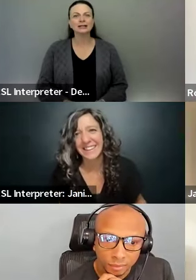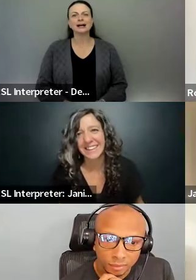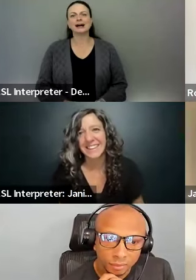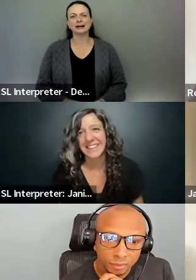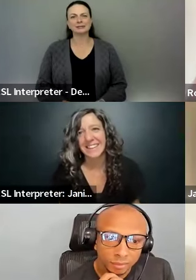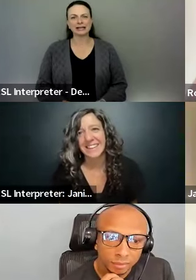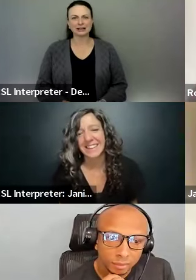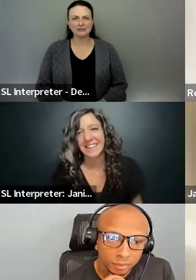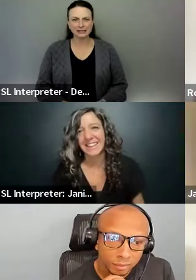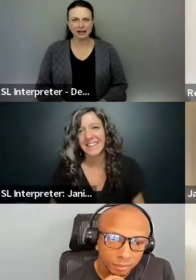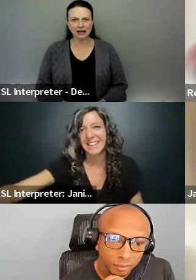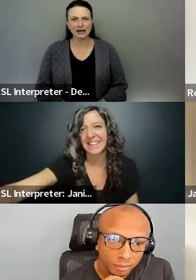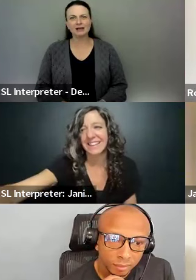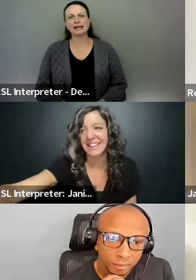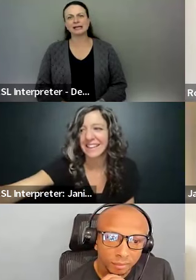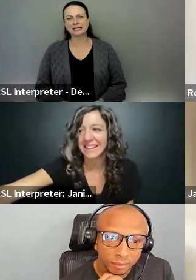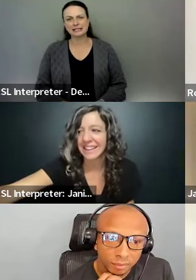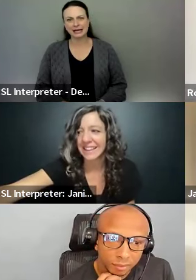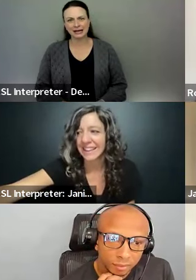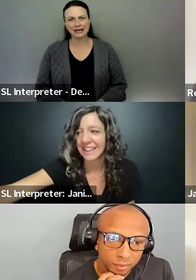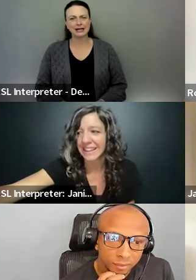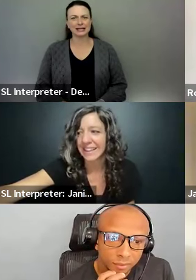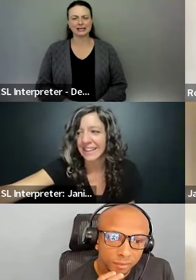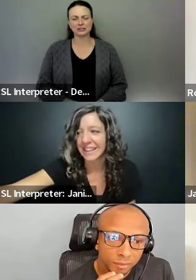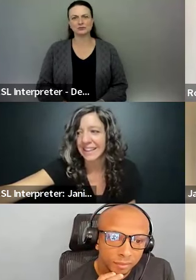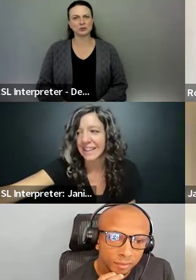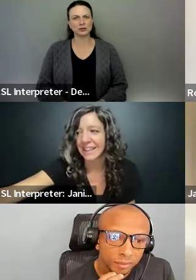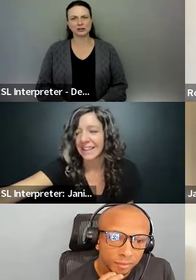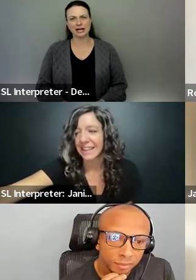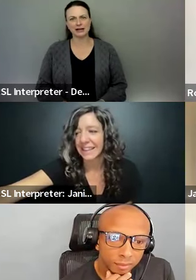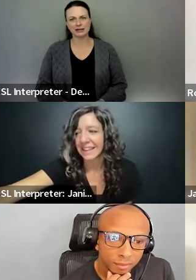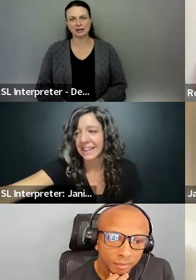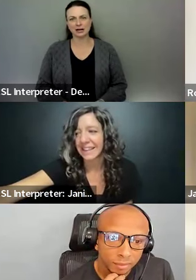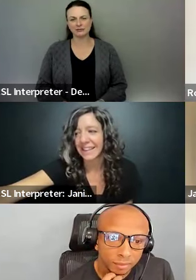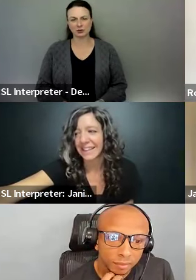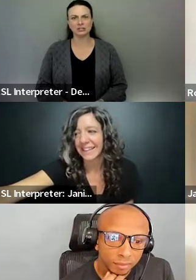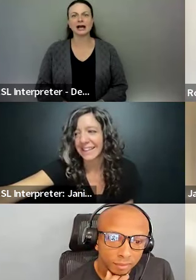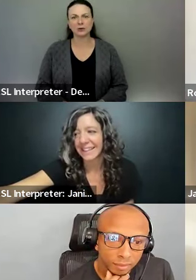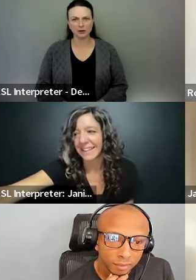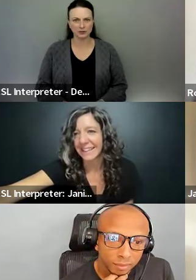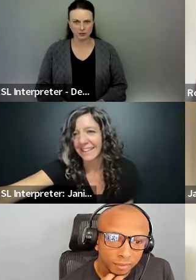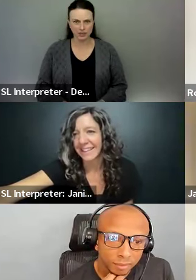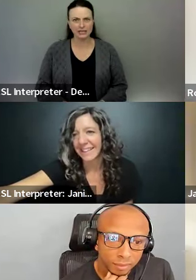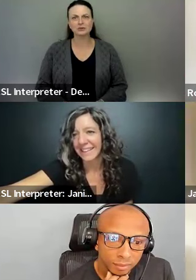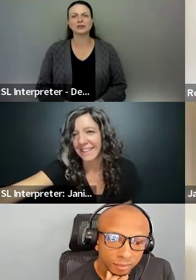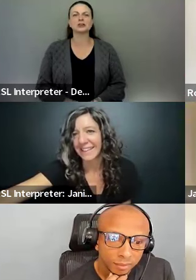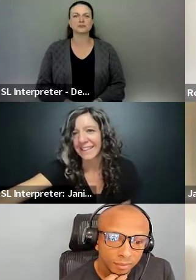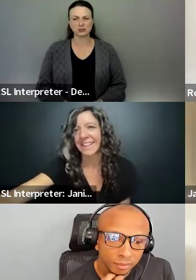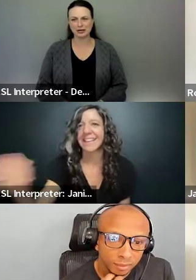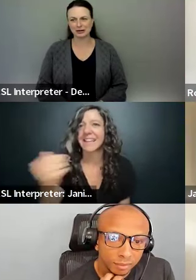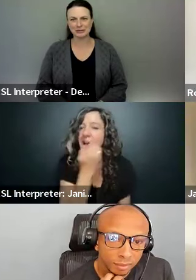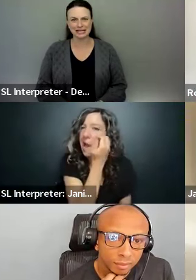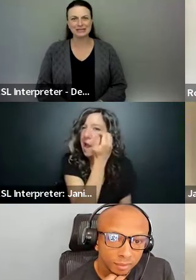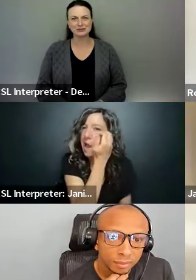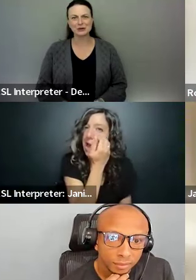here, like Vietnam and India, and you've joined our chat at an unfortunate hour of your day. So thank you